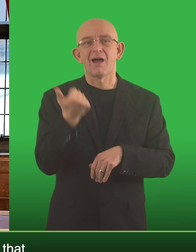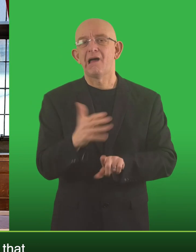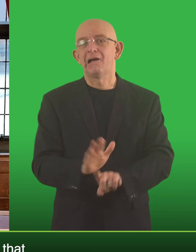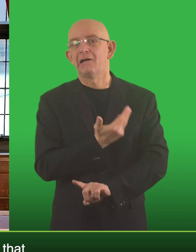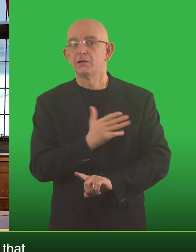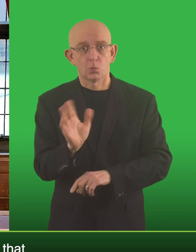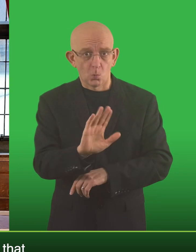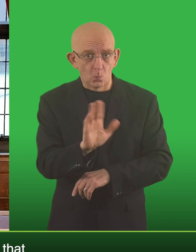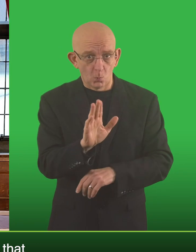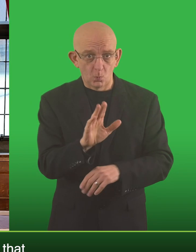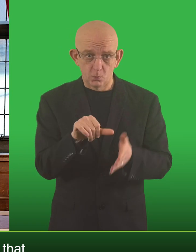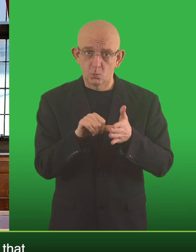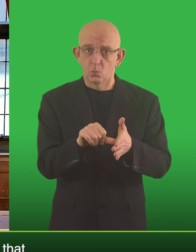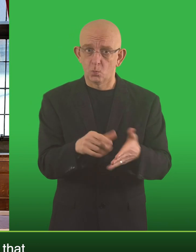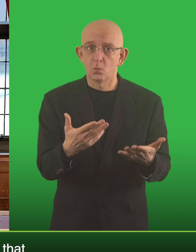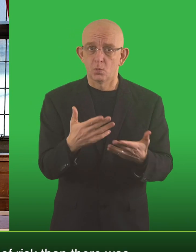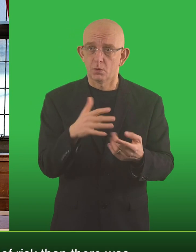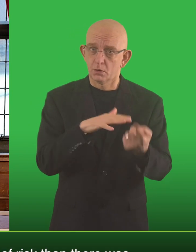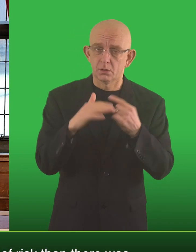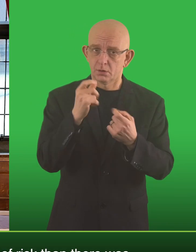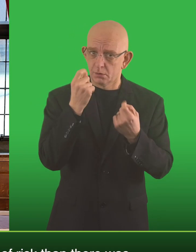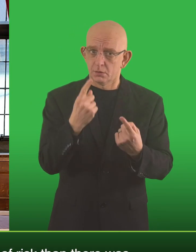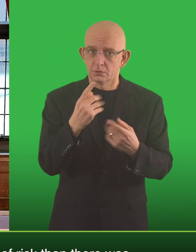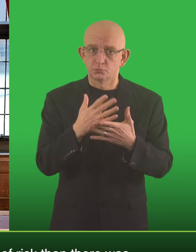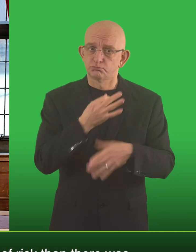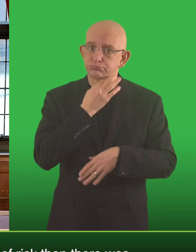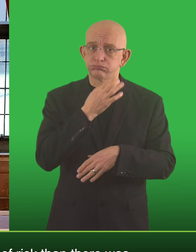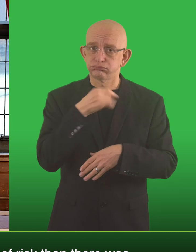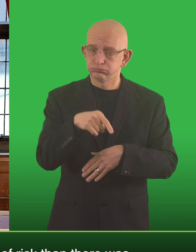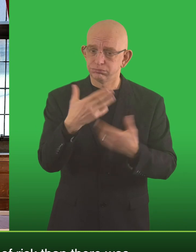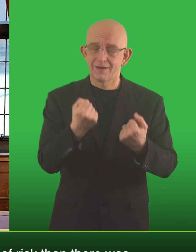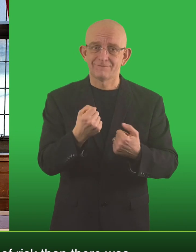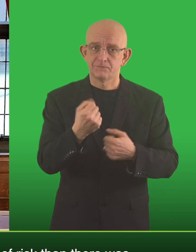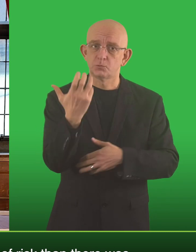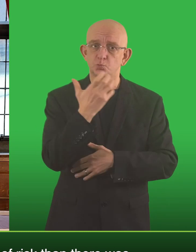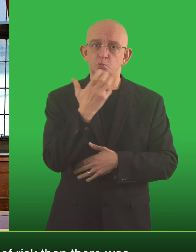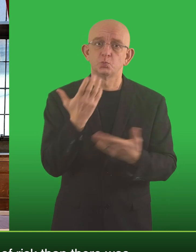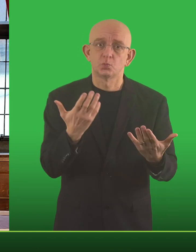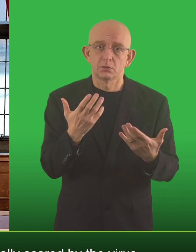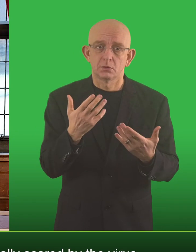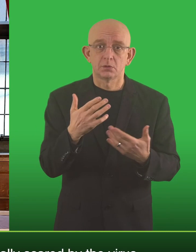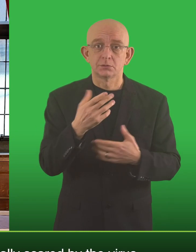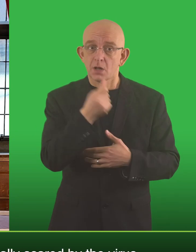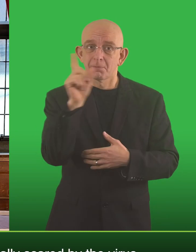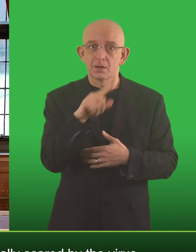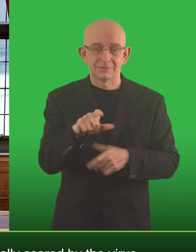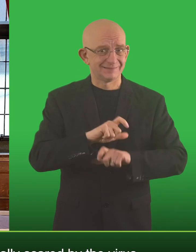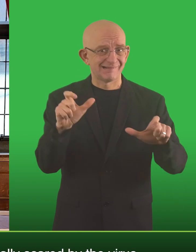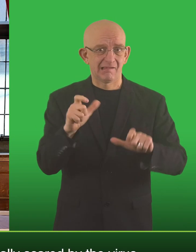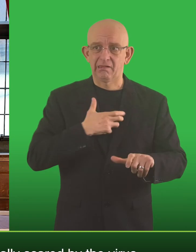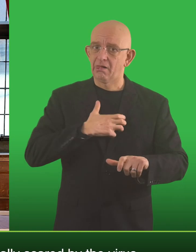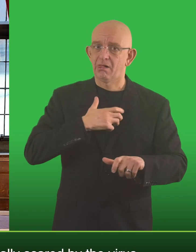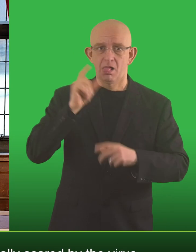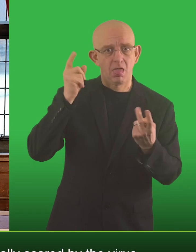pretend that's not a thing, because it is a thing. There's much greater public understanding of risk than there was, but admittedly some people are still